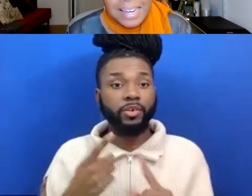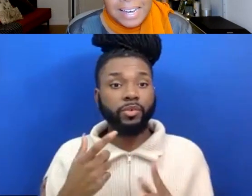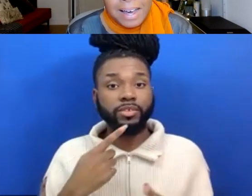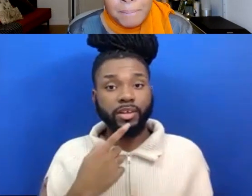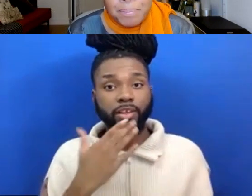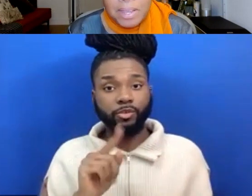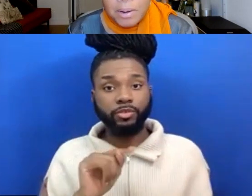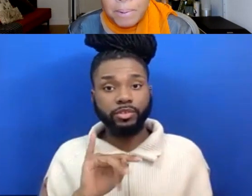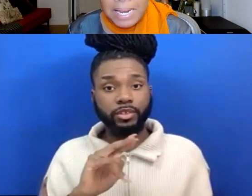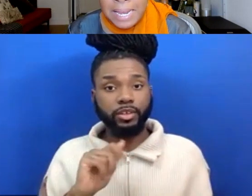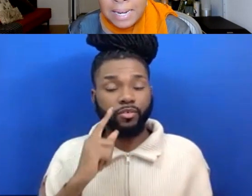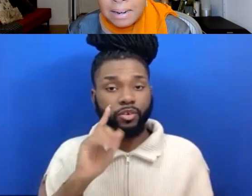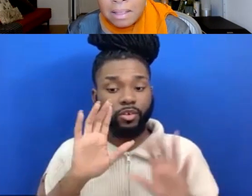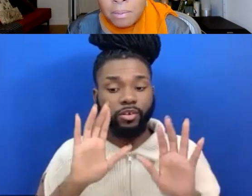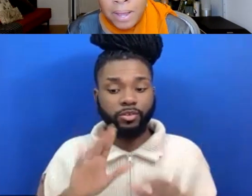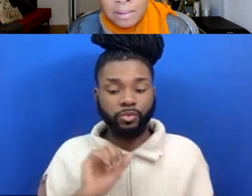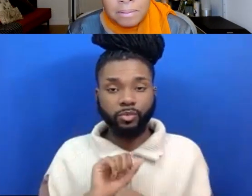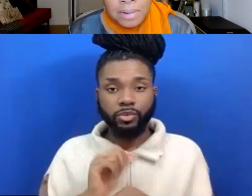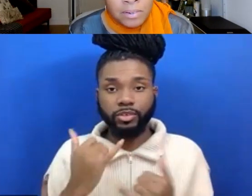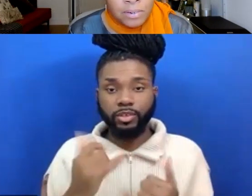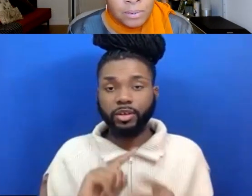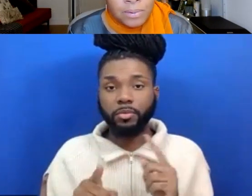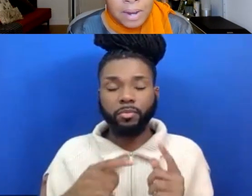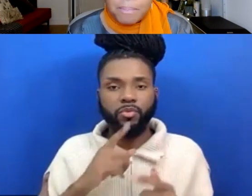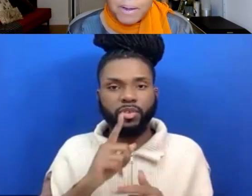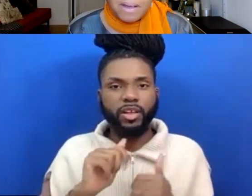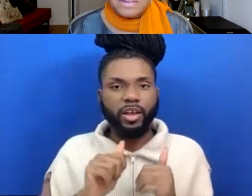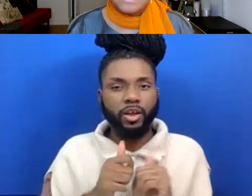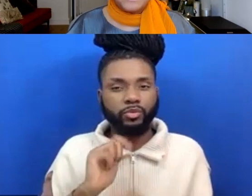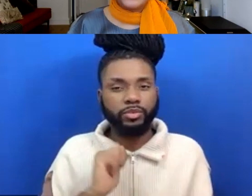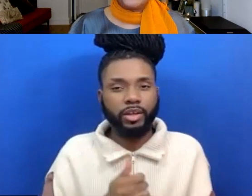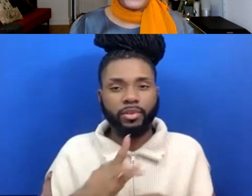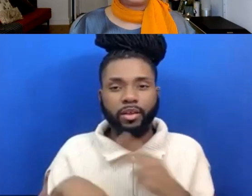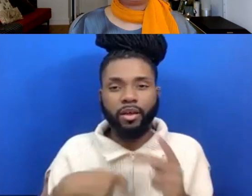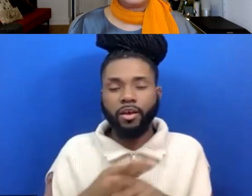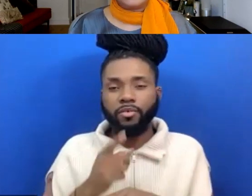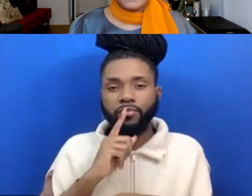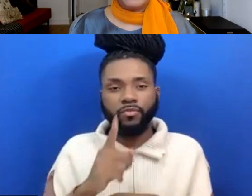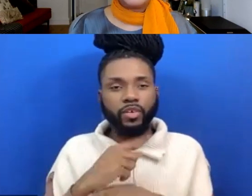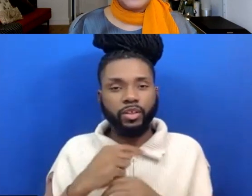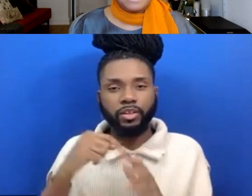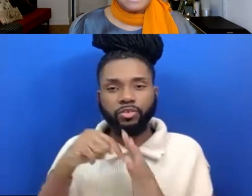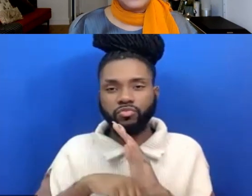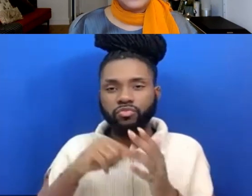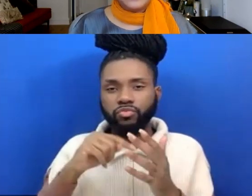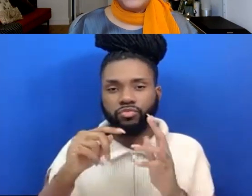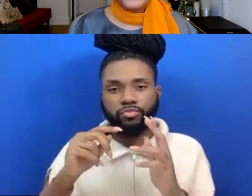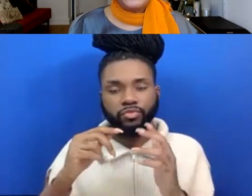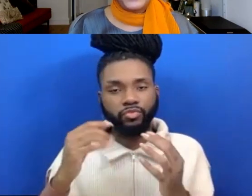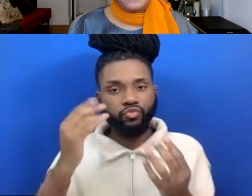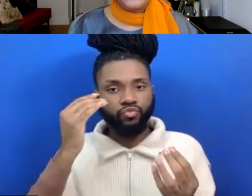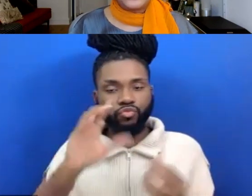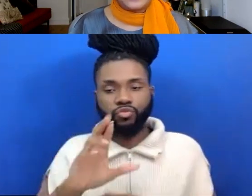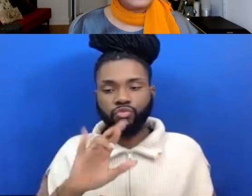today. But again, the ways in which you set up a kind of critical practice, right? Because I think you're